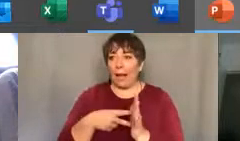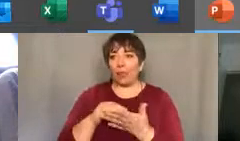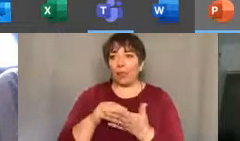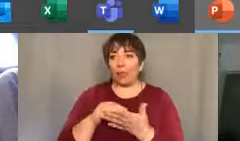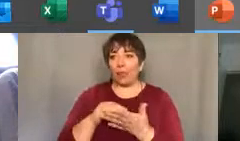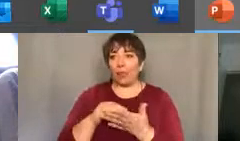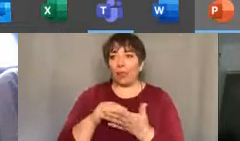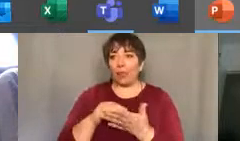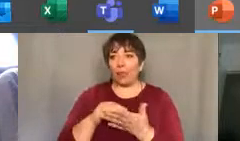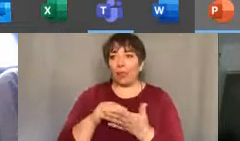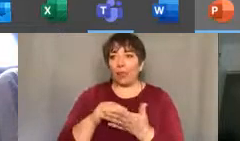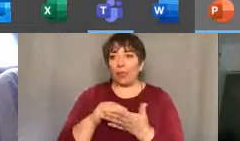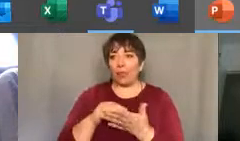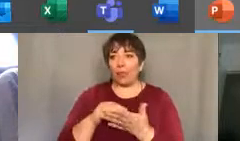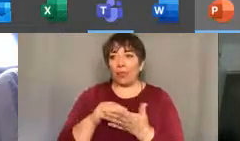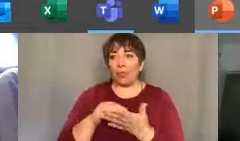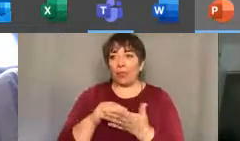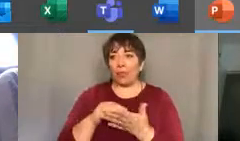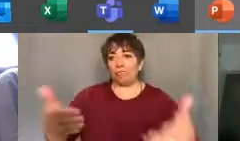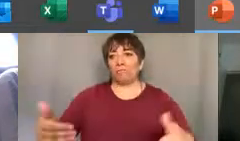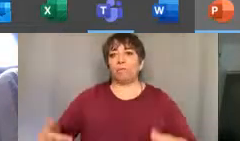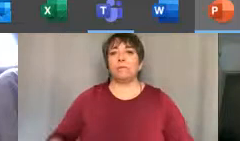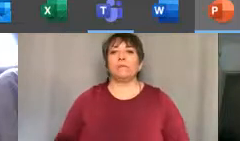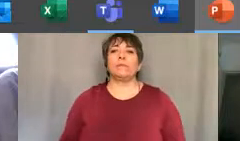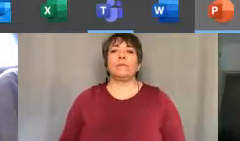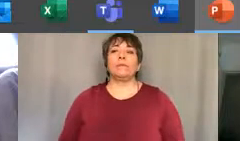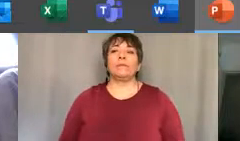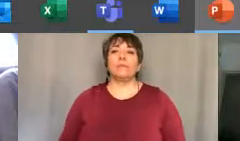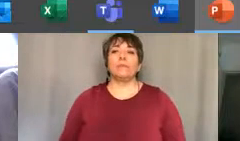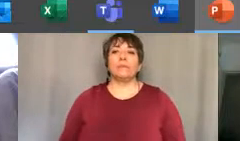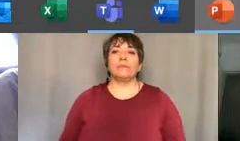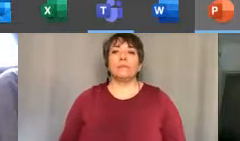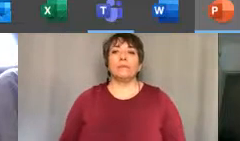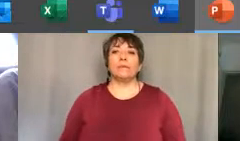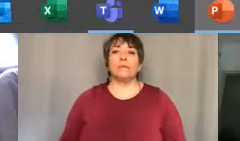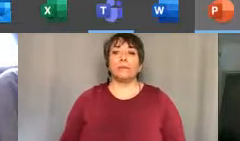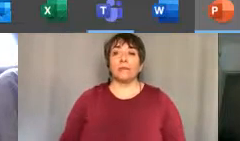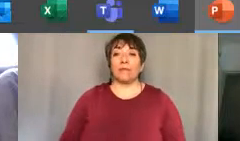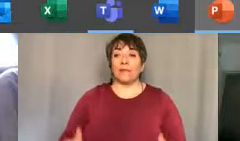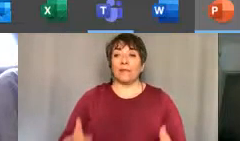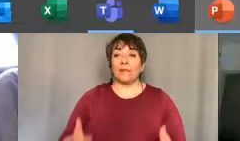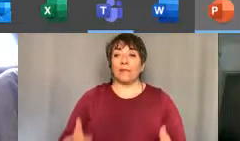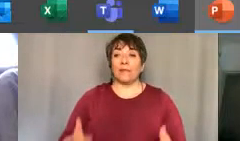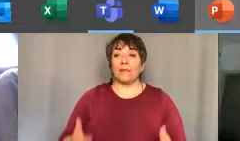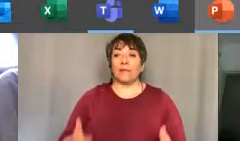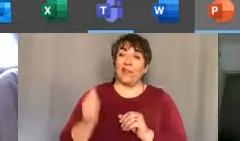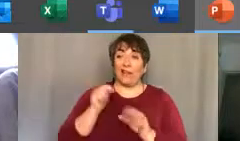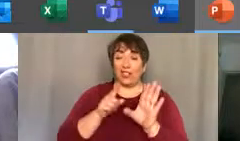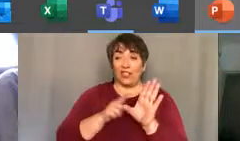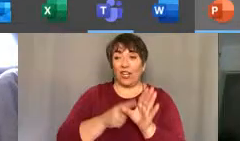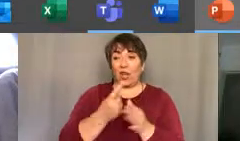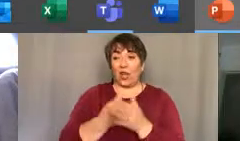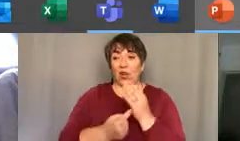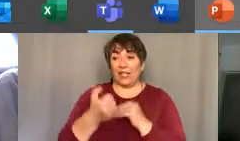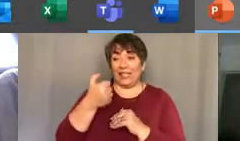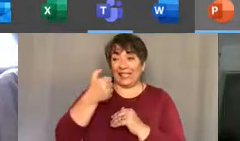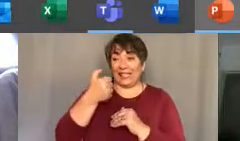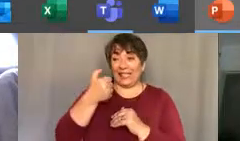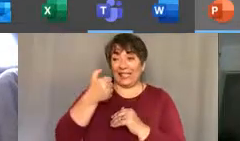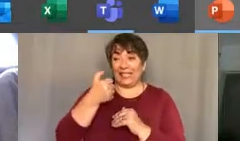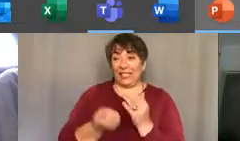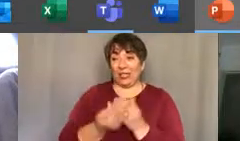So you would expect that last year, with only introducing 6 new surgeries throughout Derbyshire, that our calls wouldn't have increased that